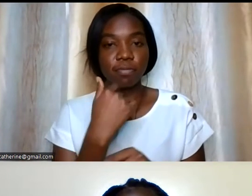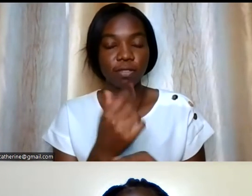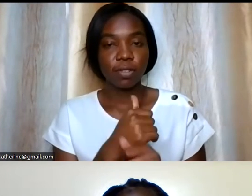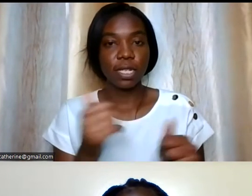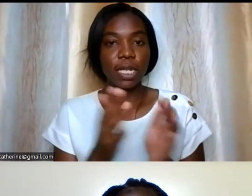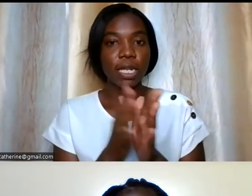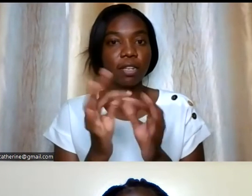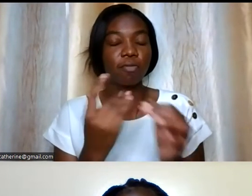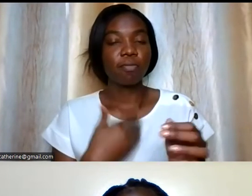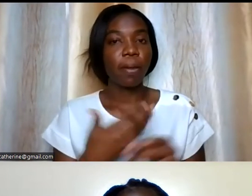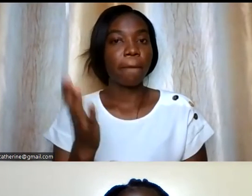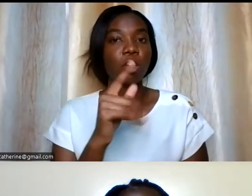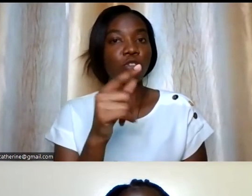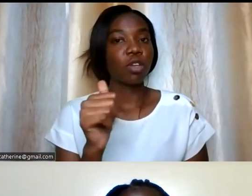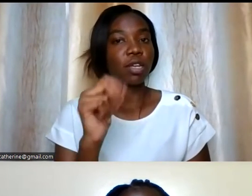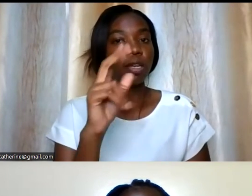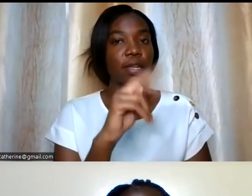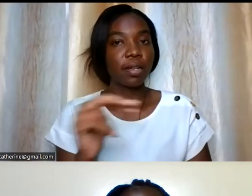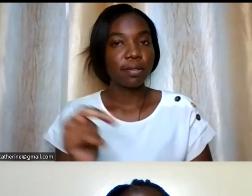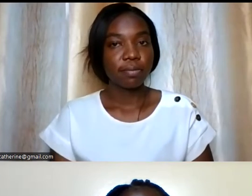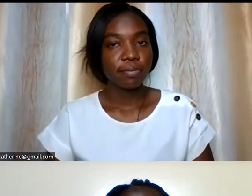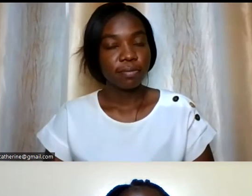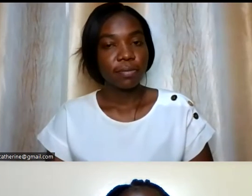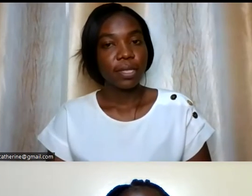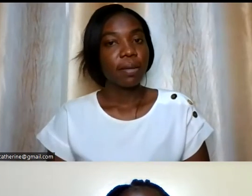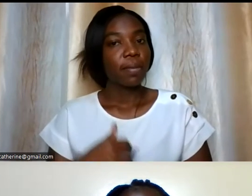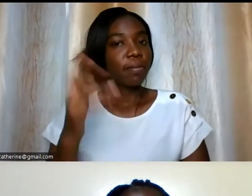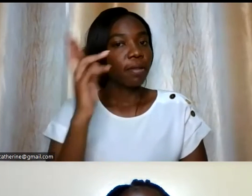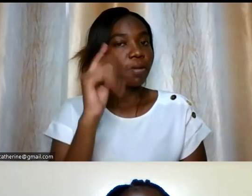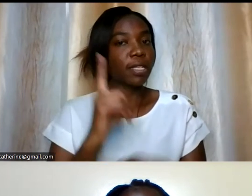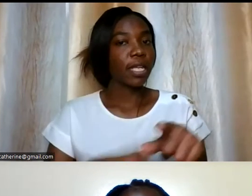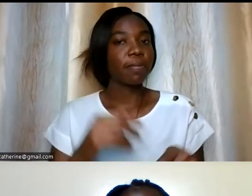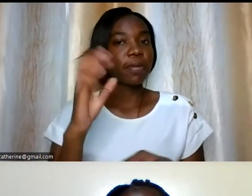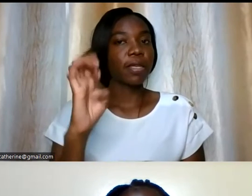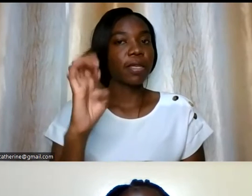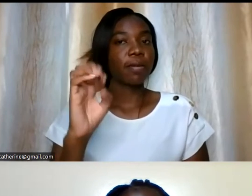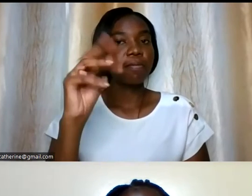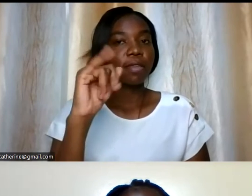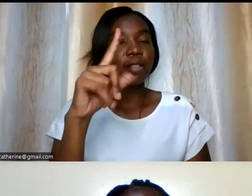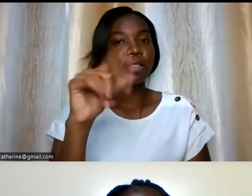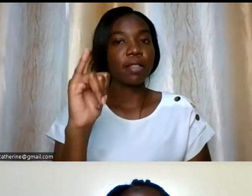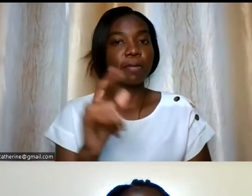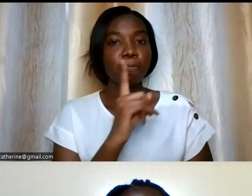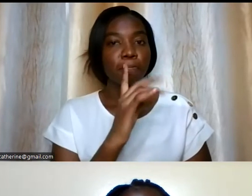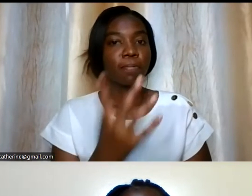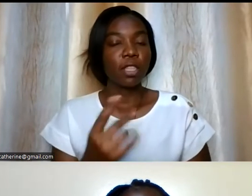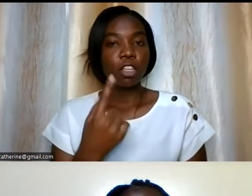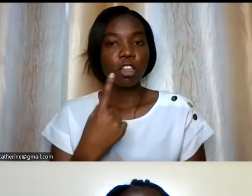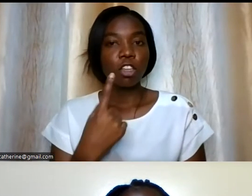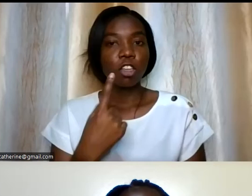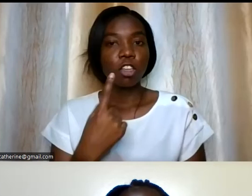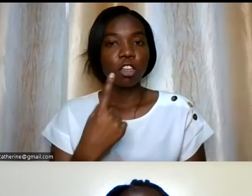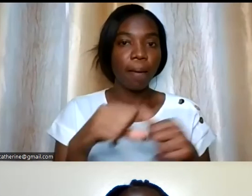you, Anne. I remember when Emily was doing the presentation, she talked about